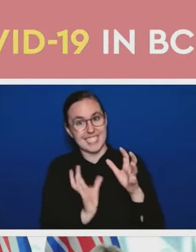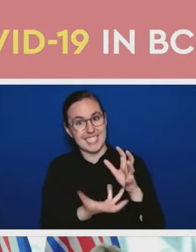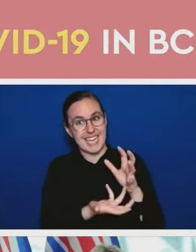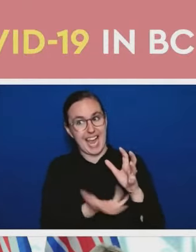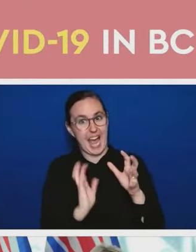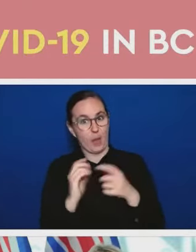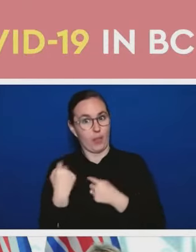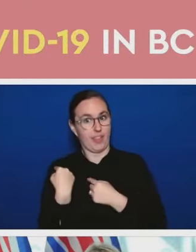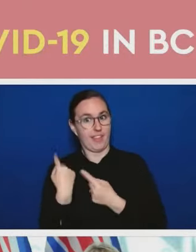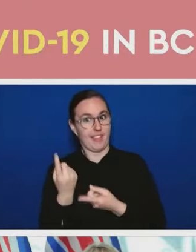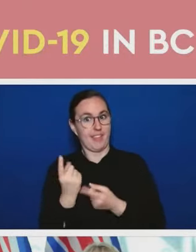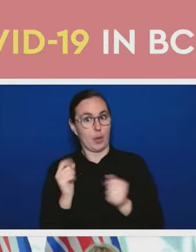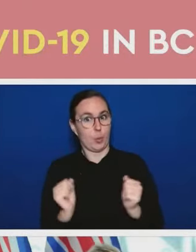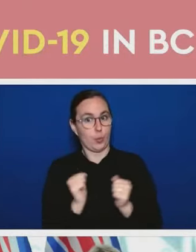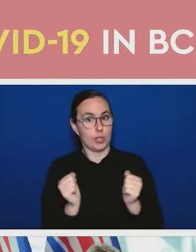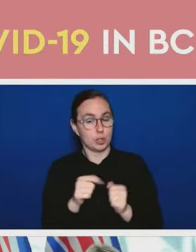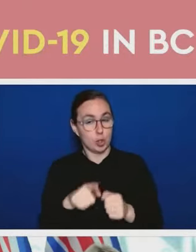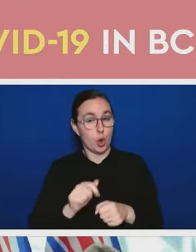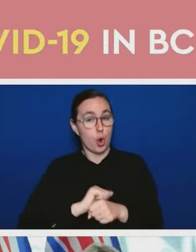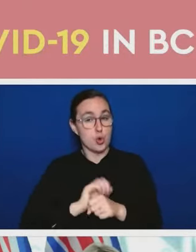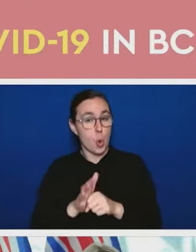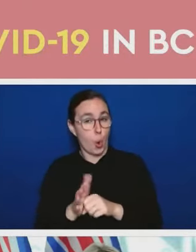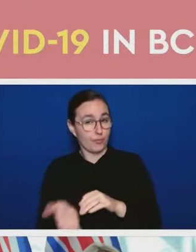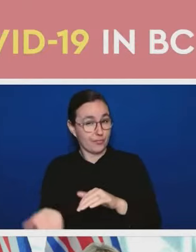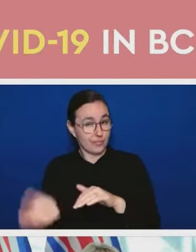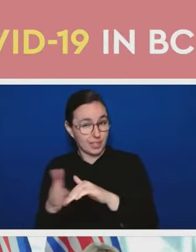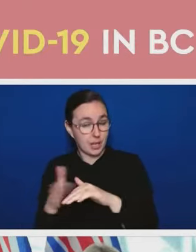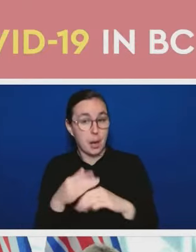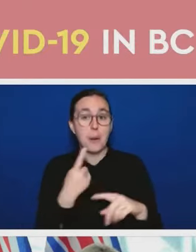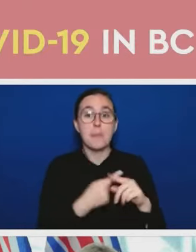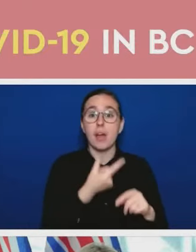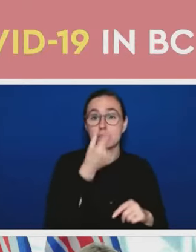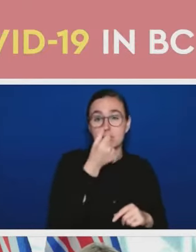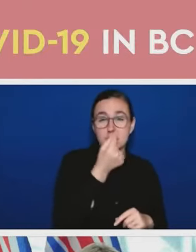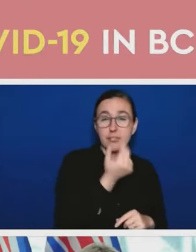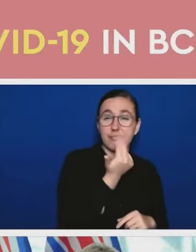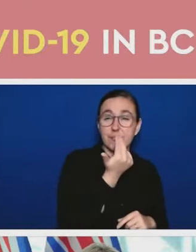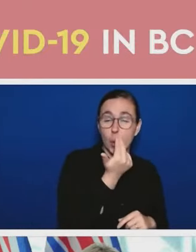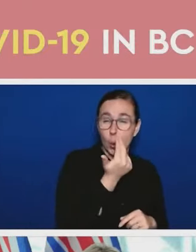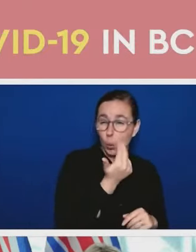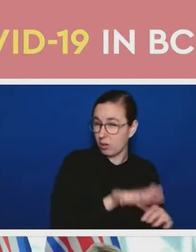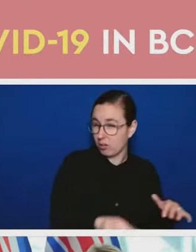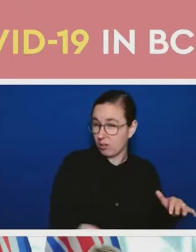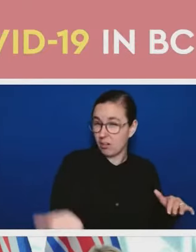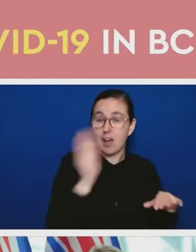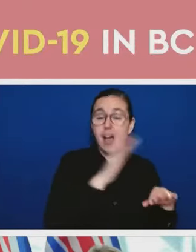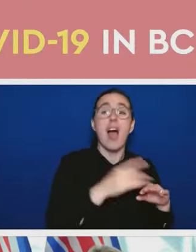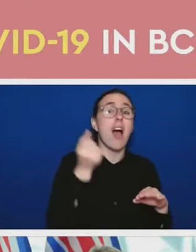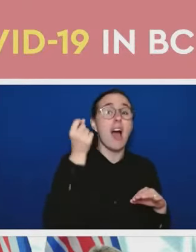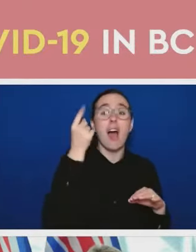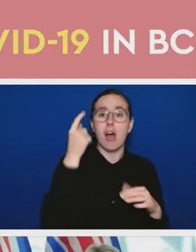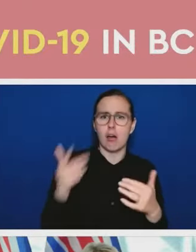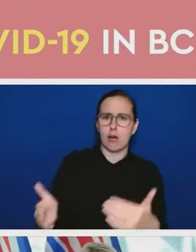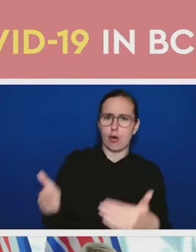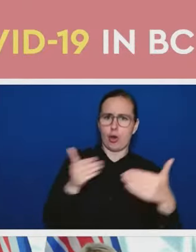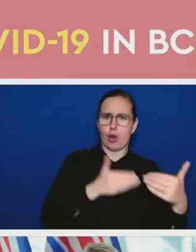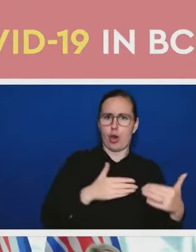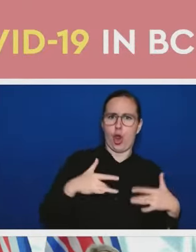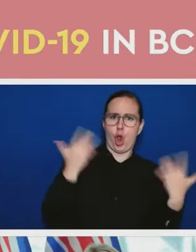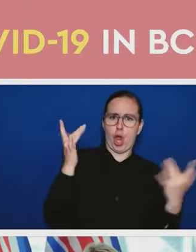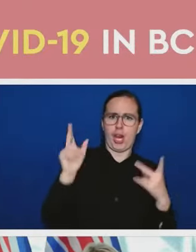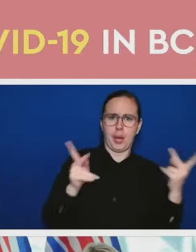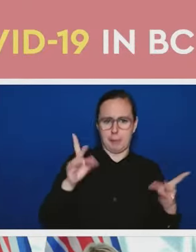had a surge of influenza earlier on in the season than their normal influenza season. So if we look at that as